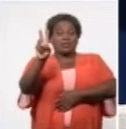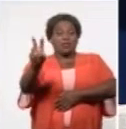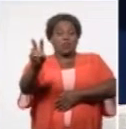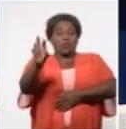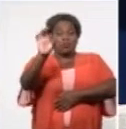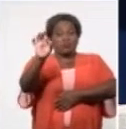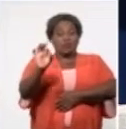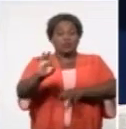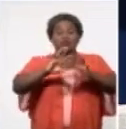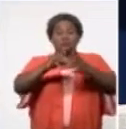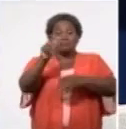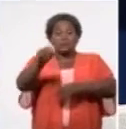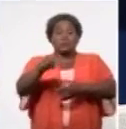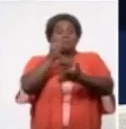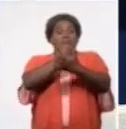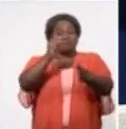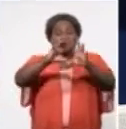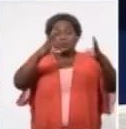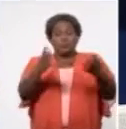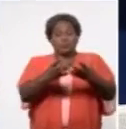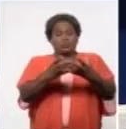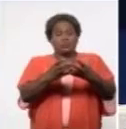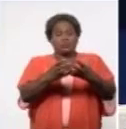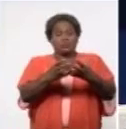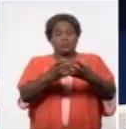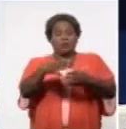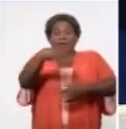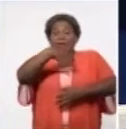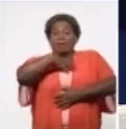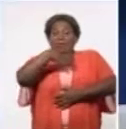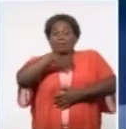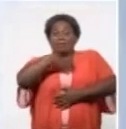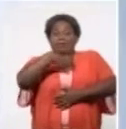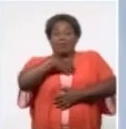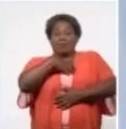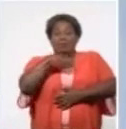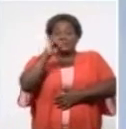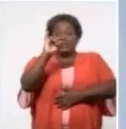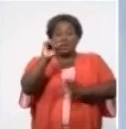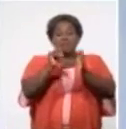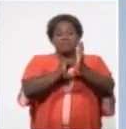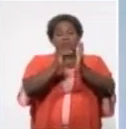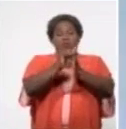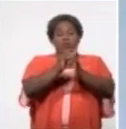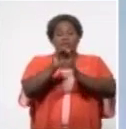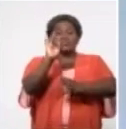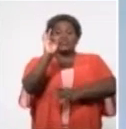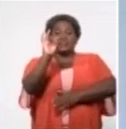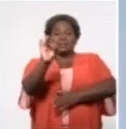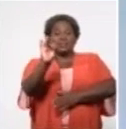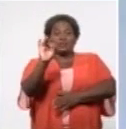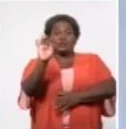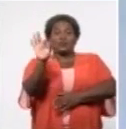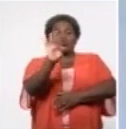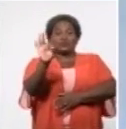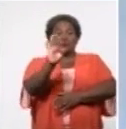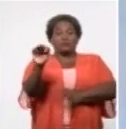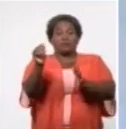568,600 deaths, with a lethality rate of 4.41%. The region of the Americas